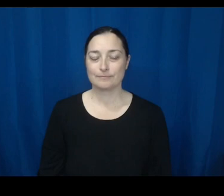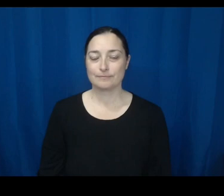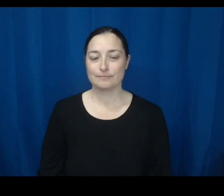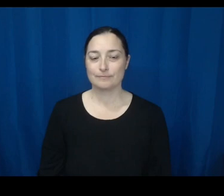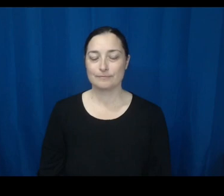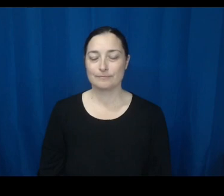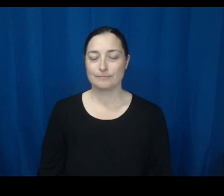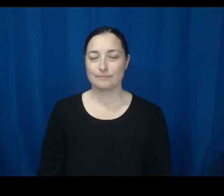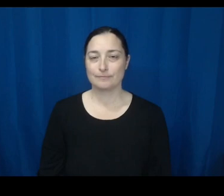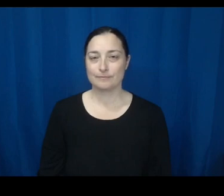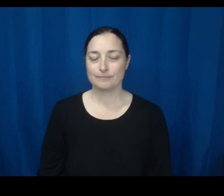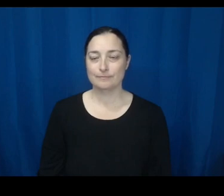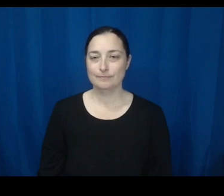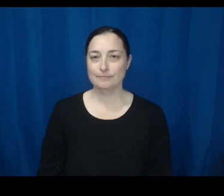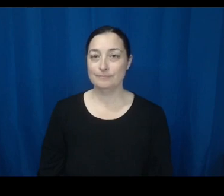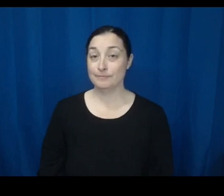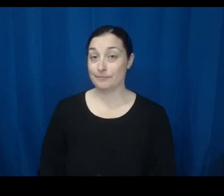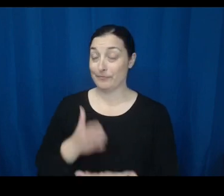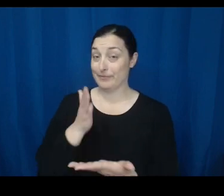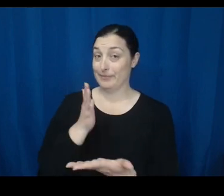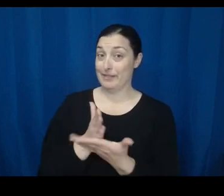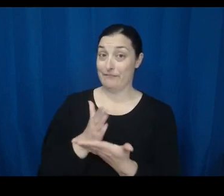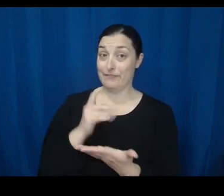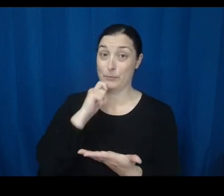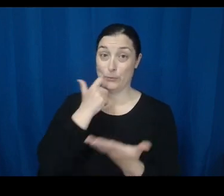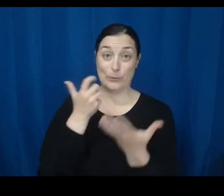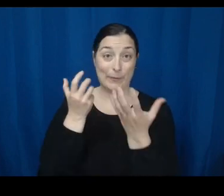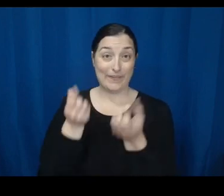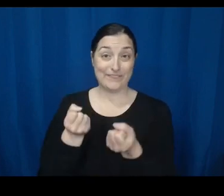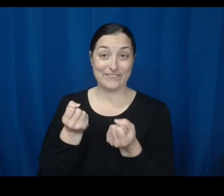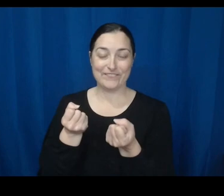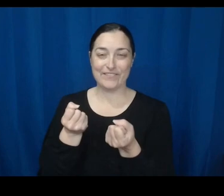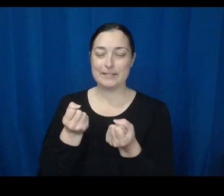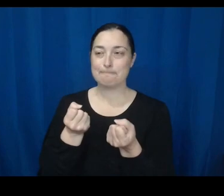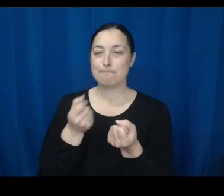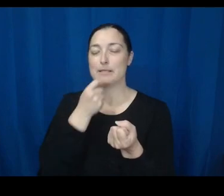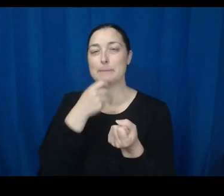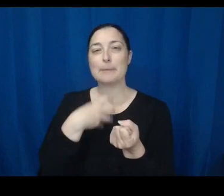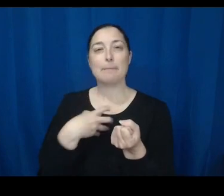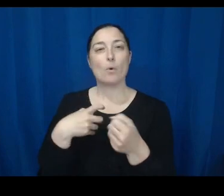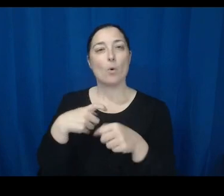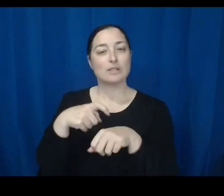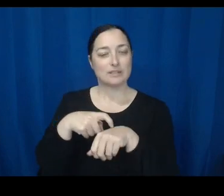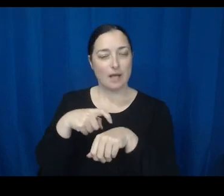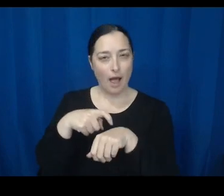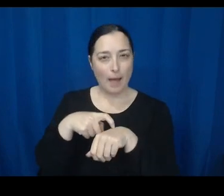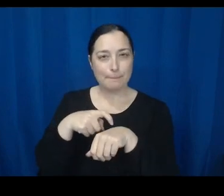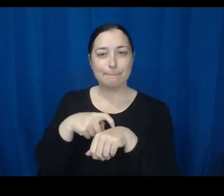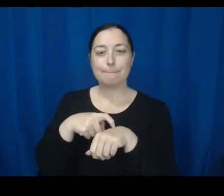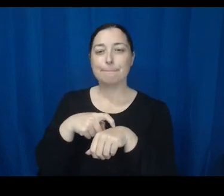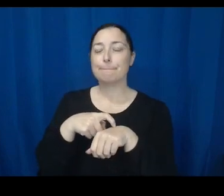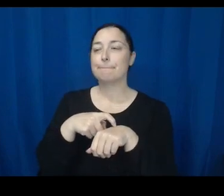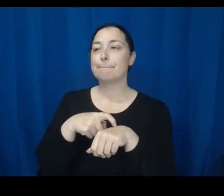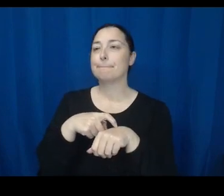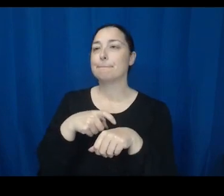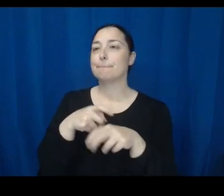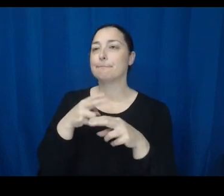So we're definitely going to have a bit more time at the end for getting to some more